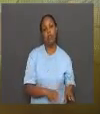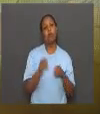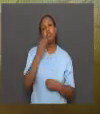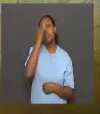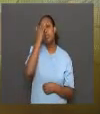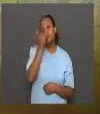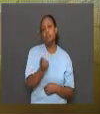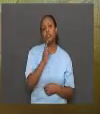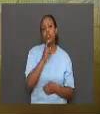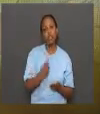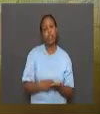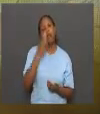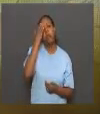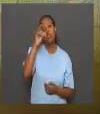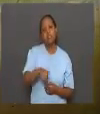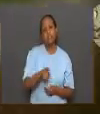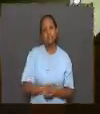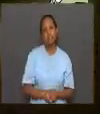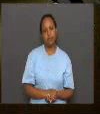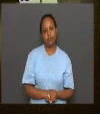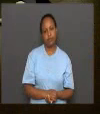do you think this is important?